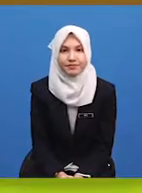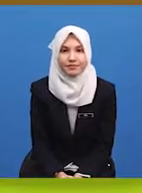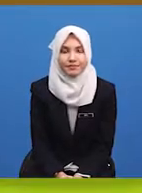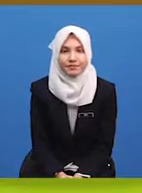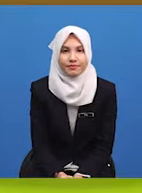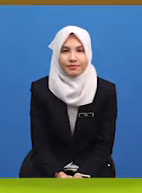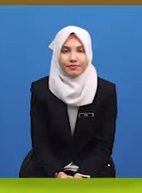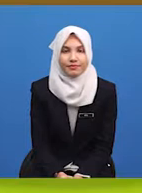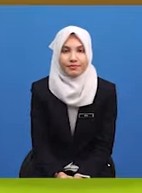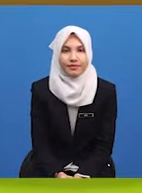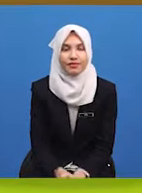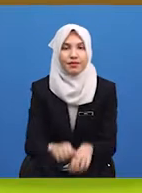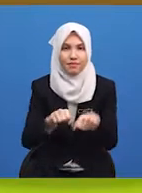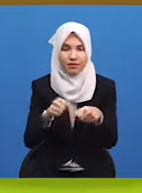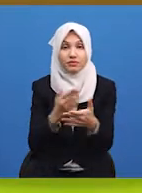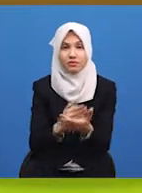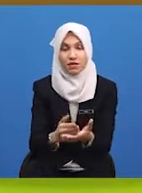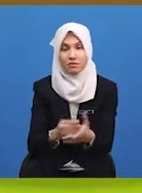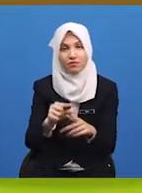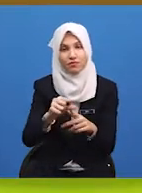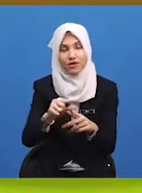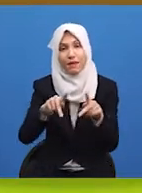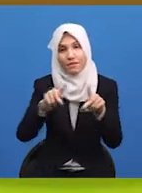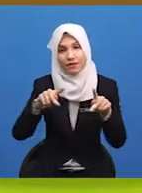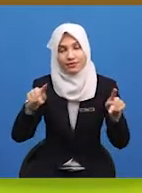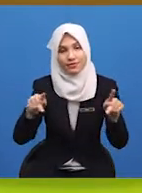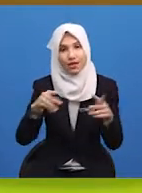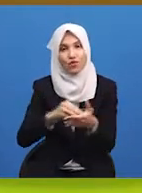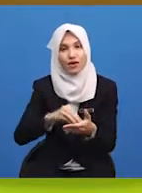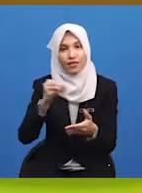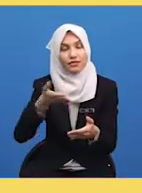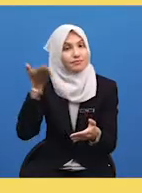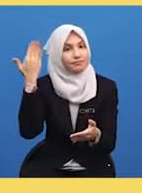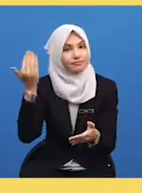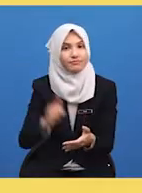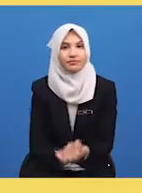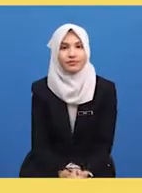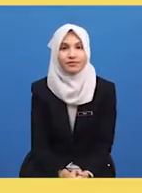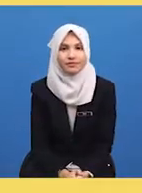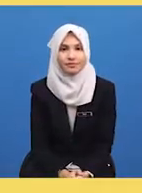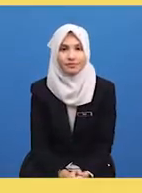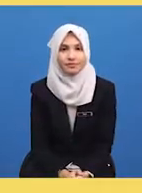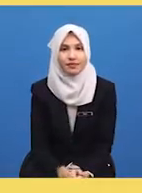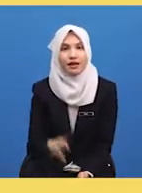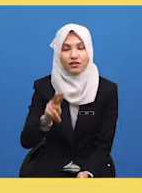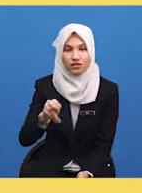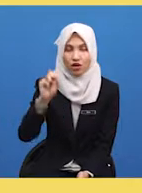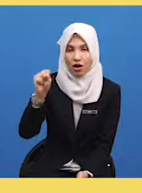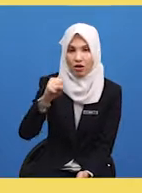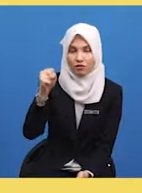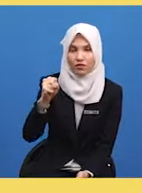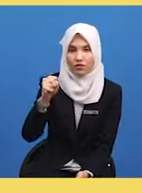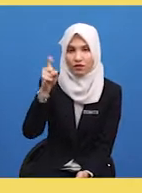You may use some of the words and phrases that we've learned earlier. You should